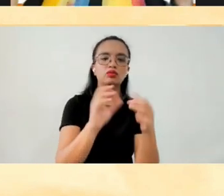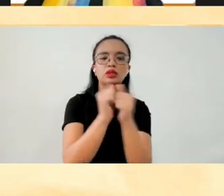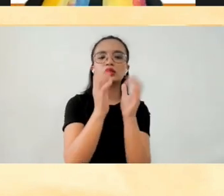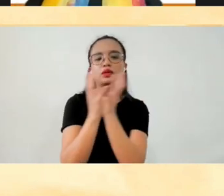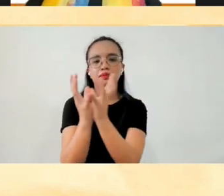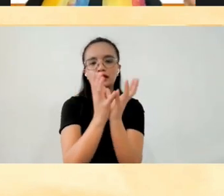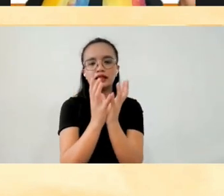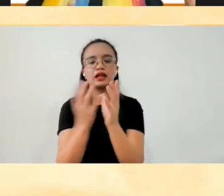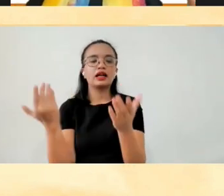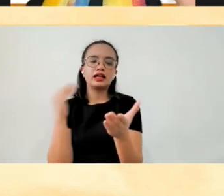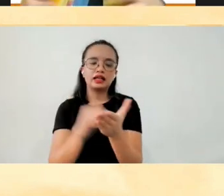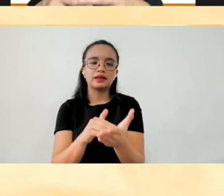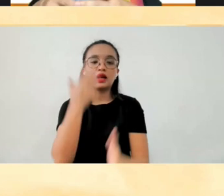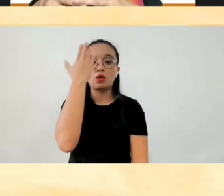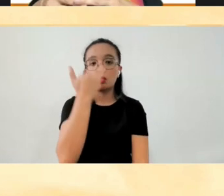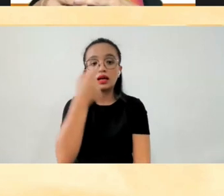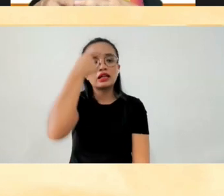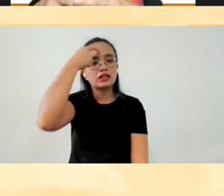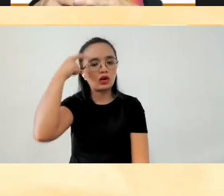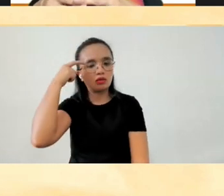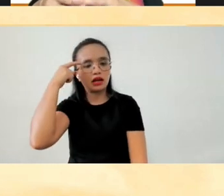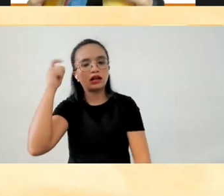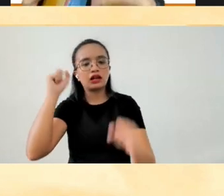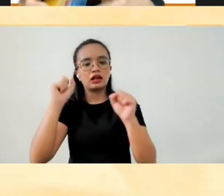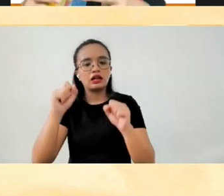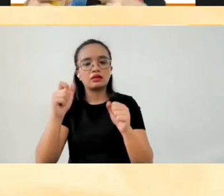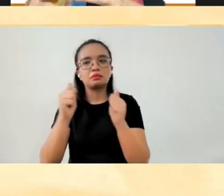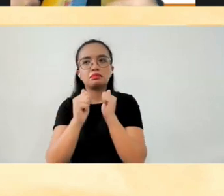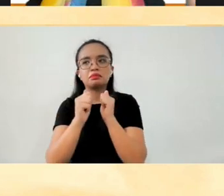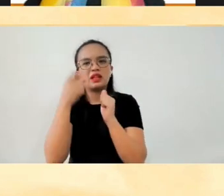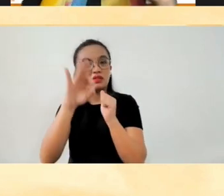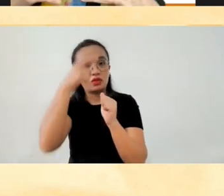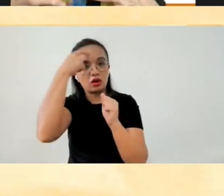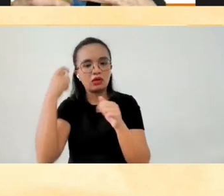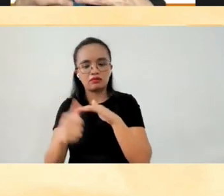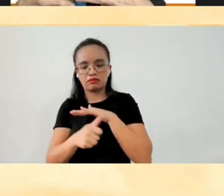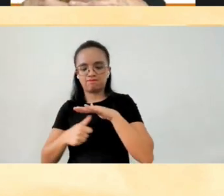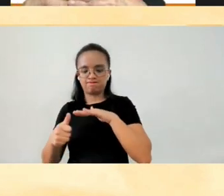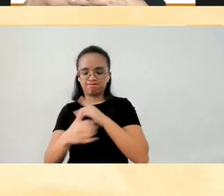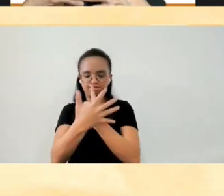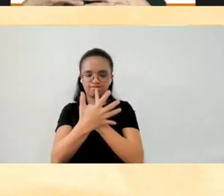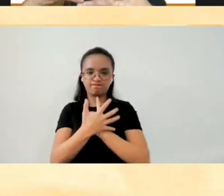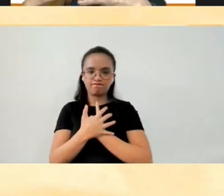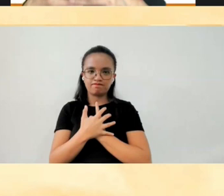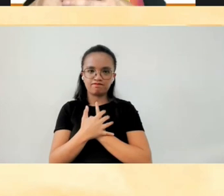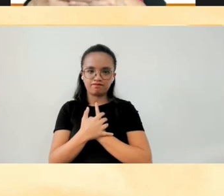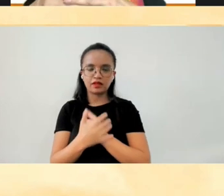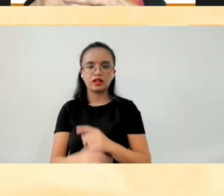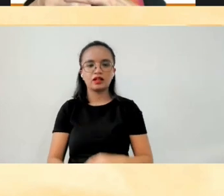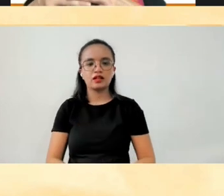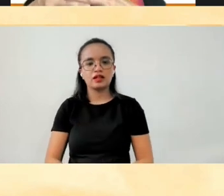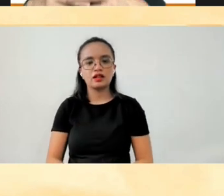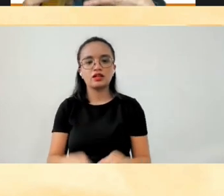reconnect with people, because trauma isolates. I think you know what I mean, isolates. And so it's